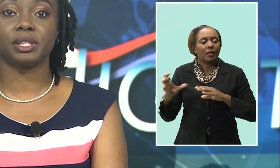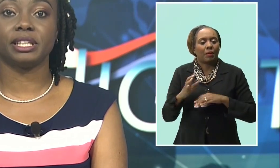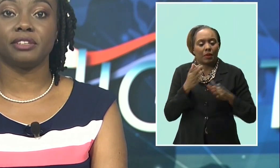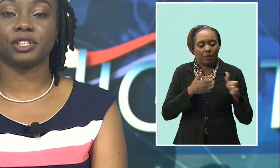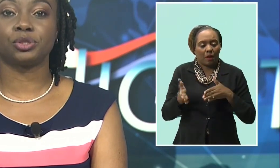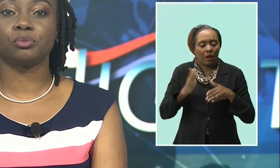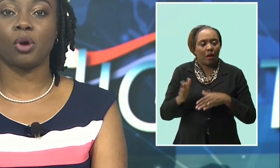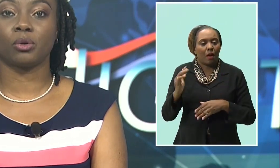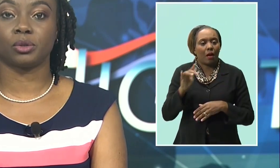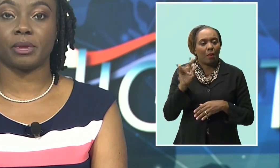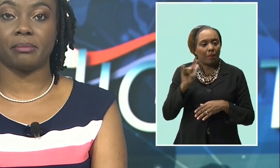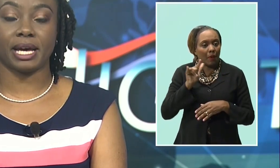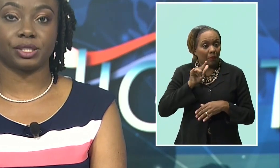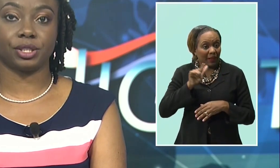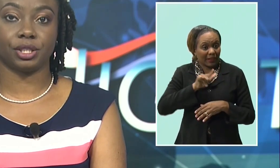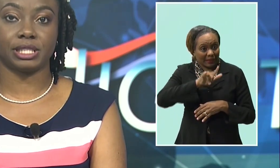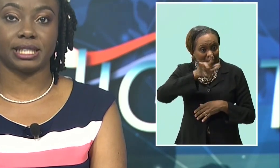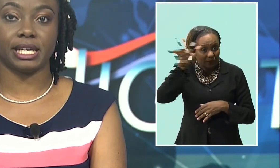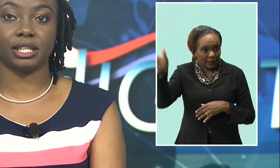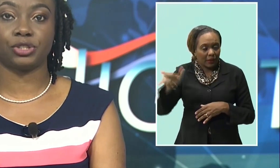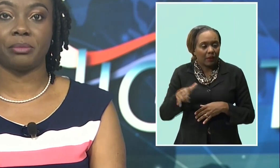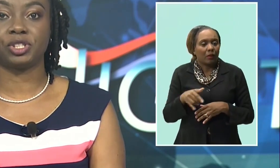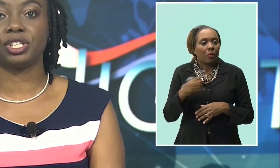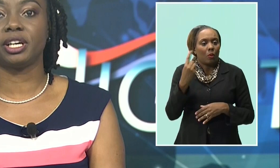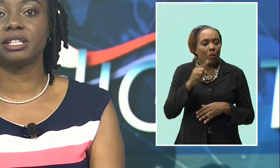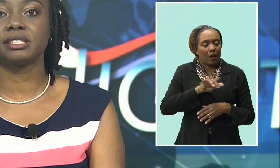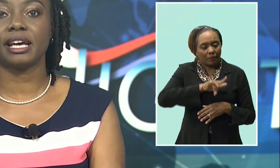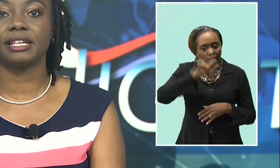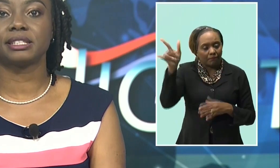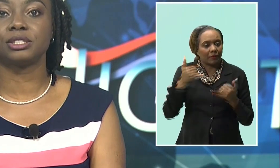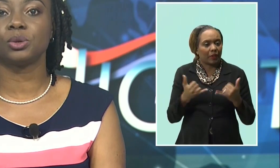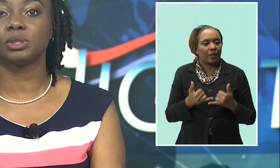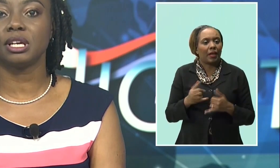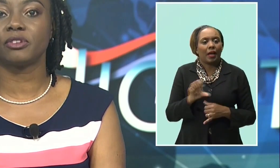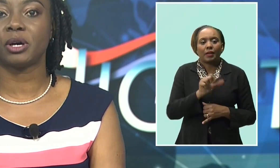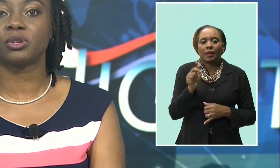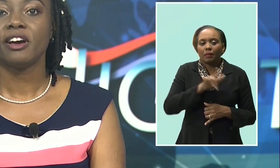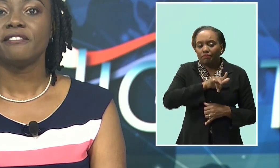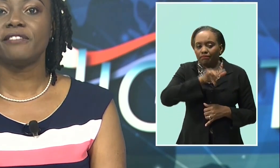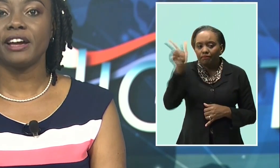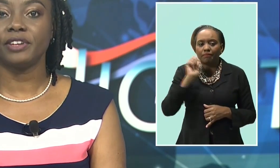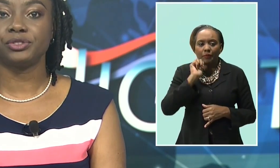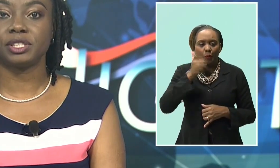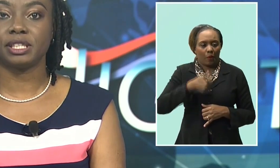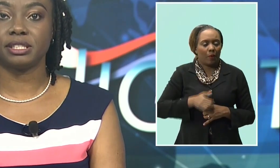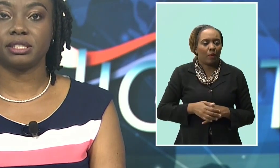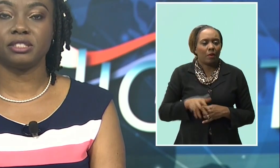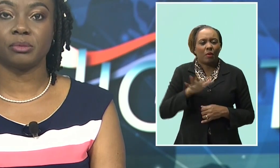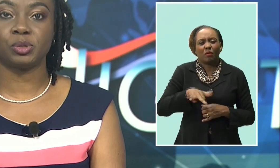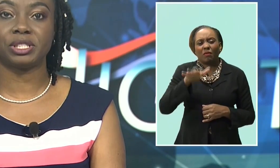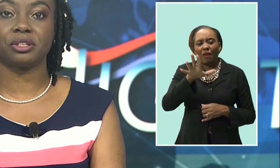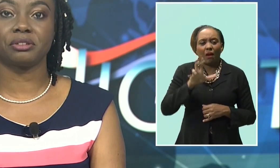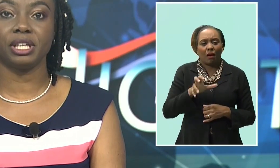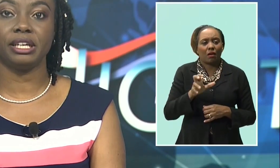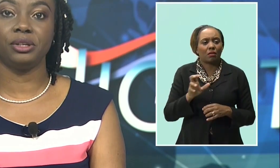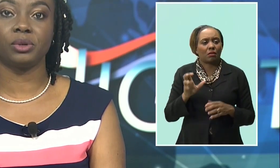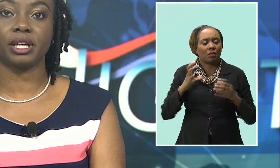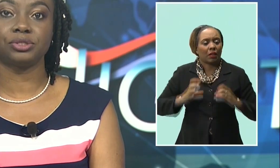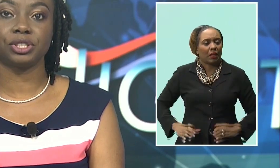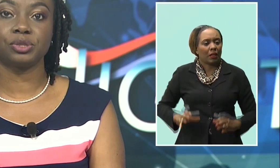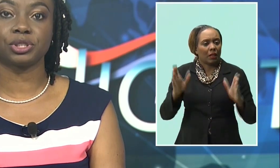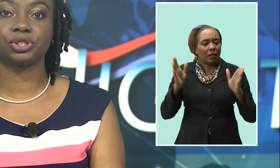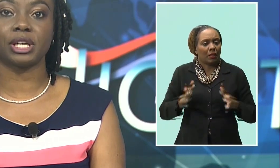other will leave tomorrow. Ambassador Daniela Tramachere says a total of about 500 citizens from 23